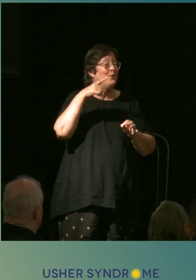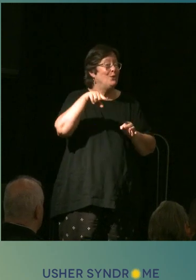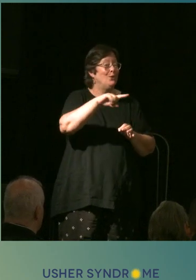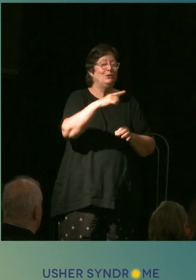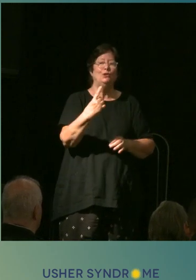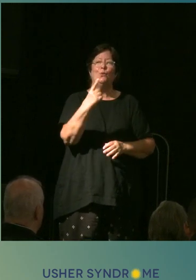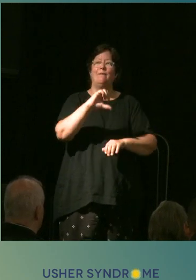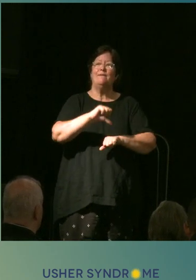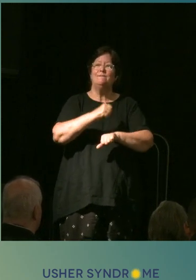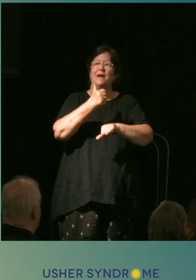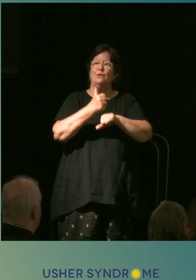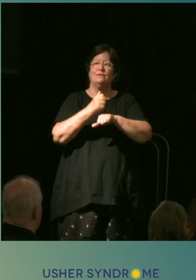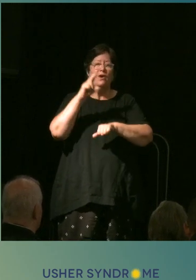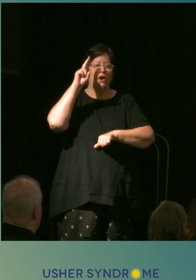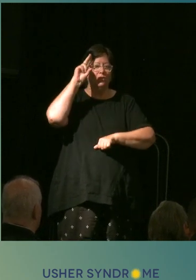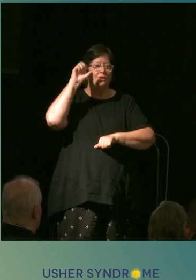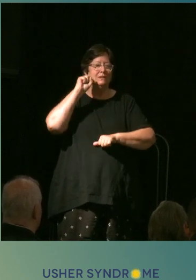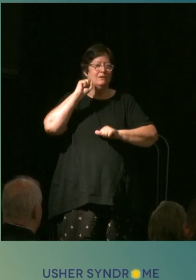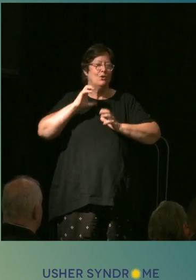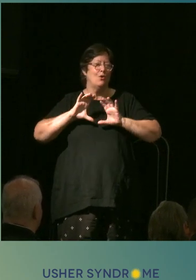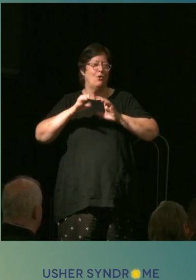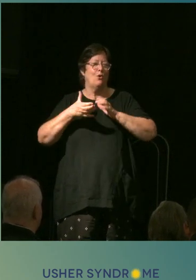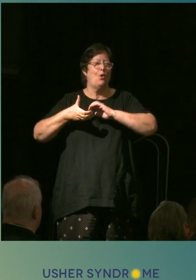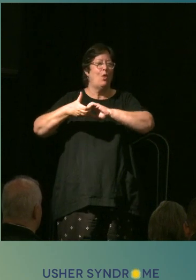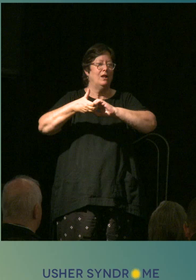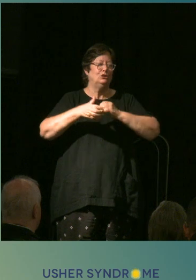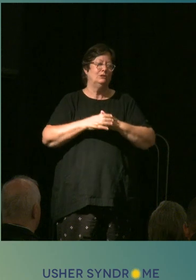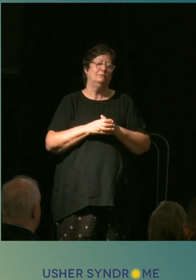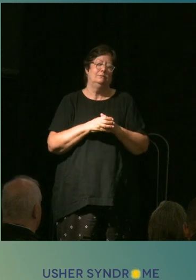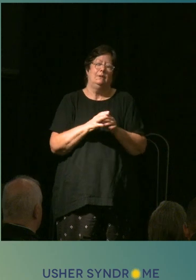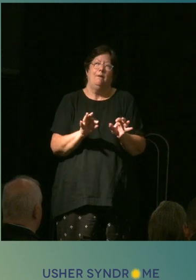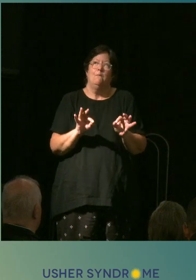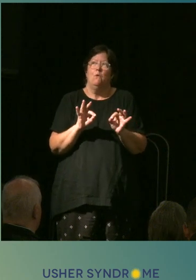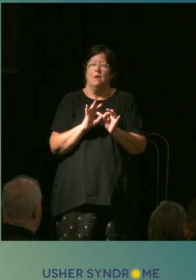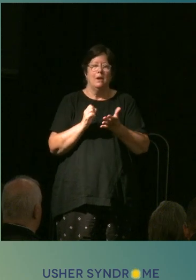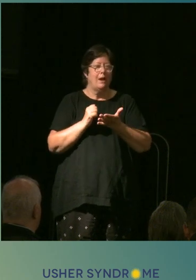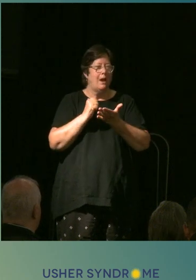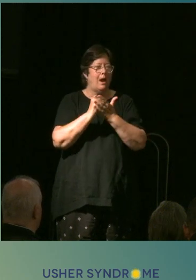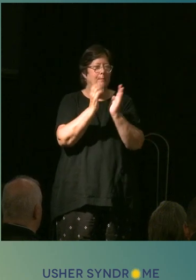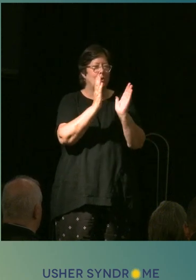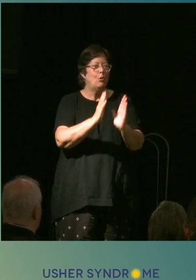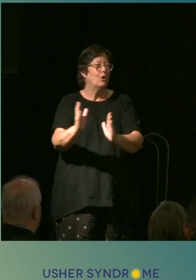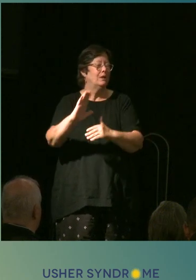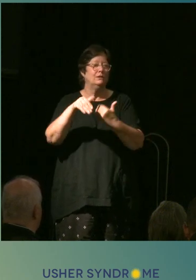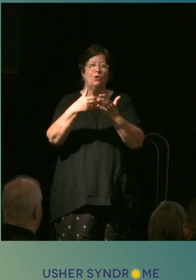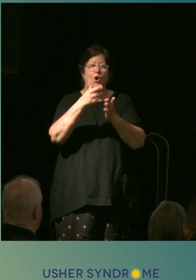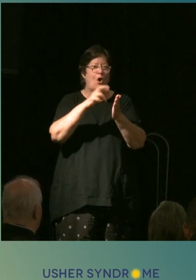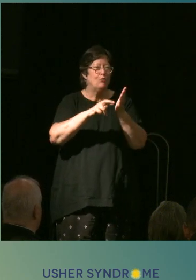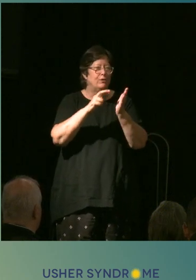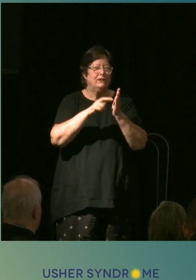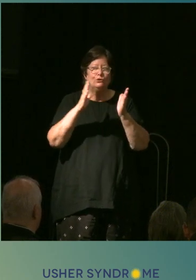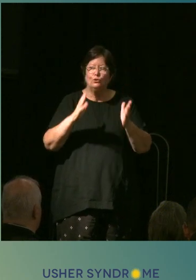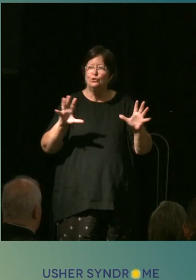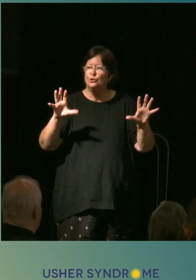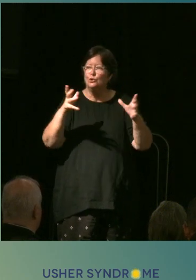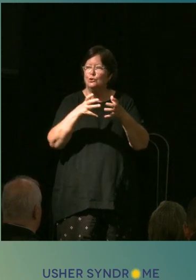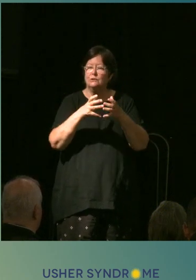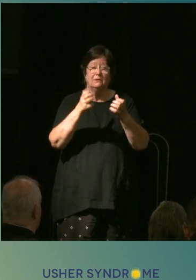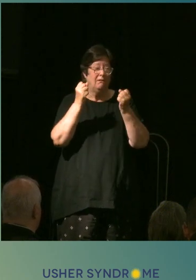one of the founders of the Usher Syndrome Coalition. She has been instrumental in helping to organize the researchers, and a lot of the stuff that you